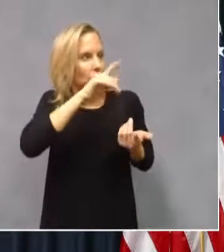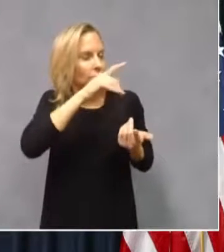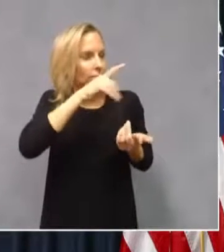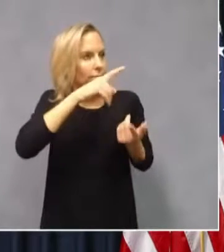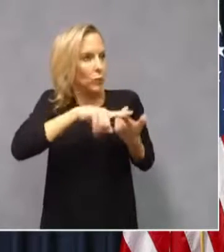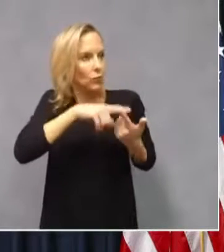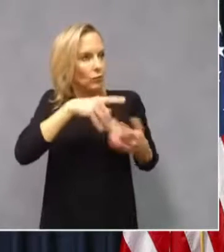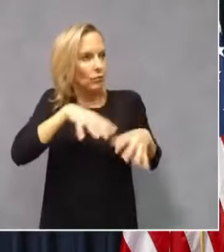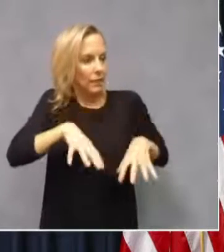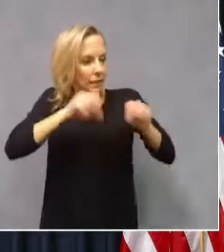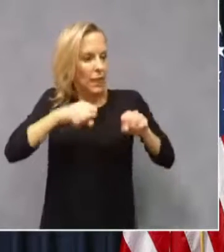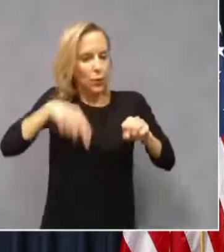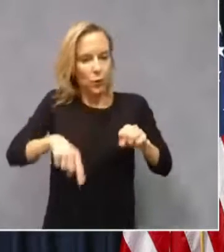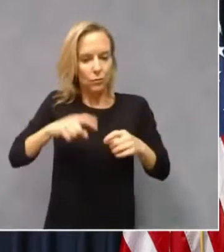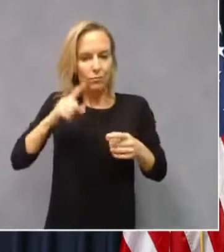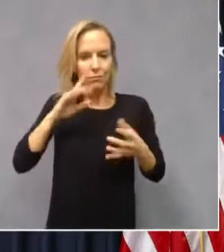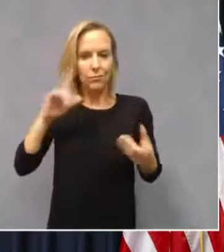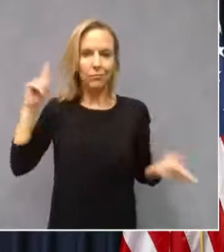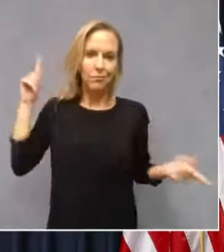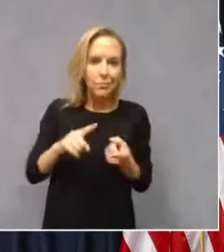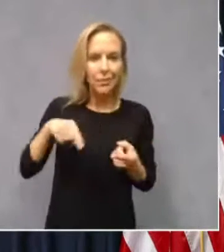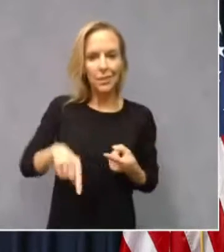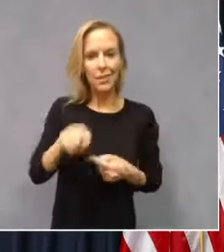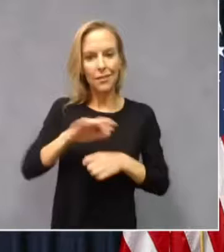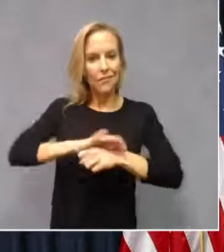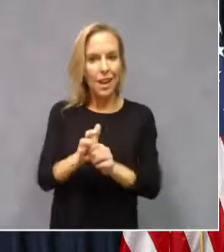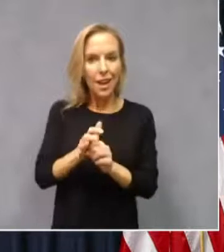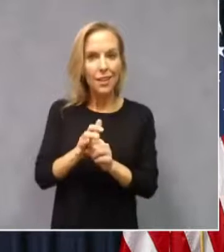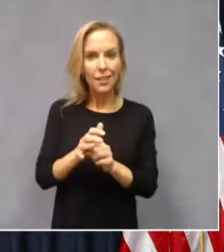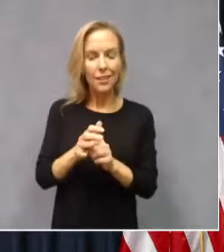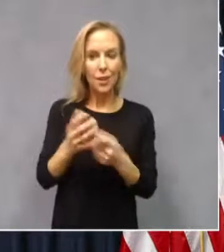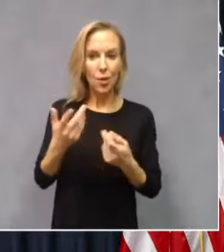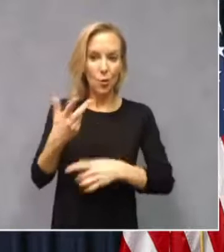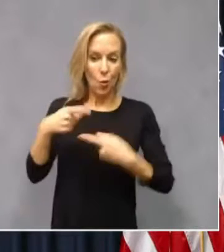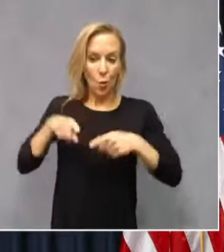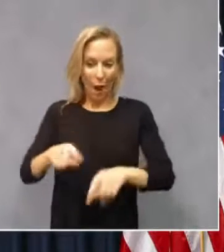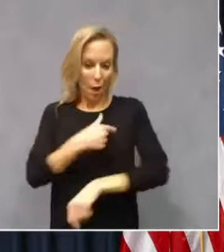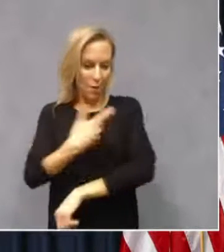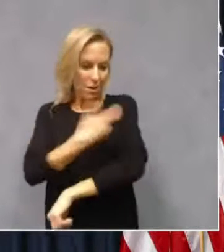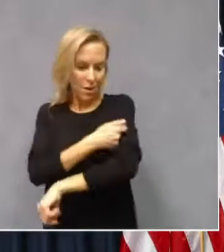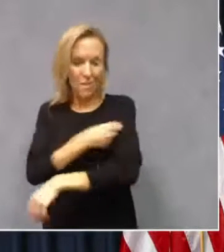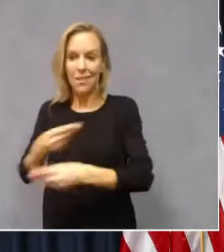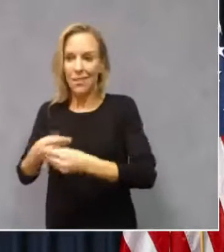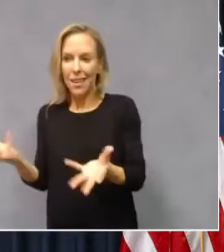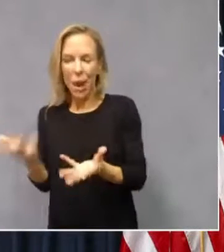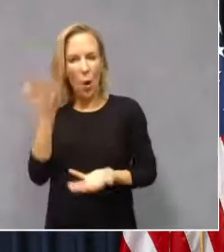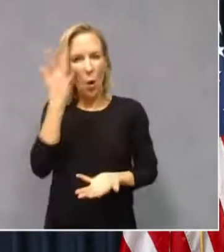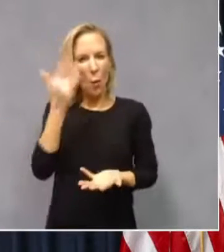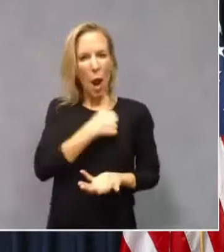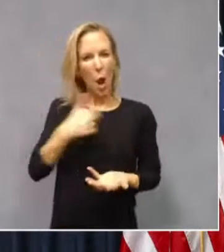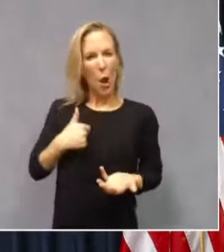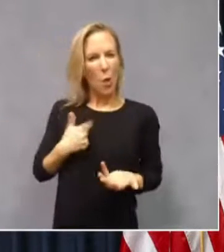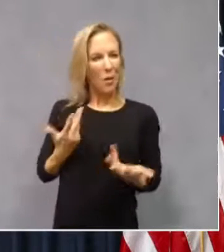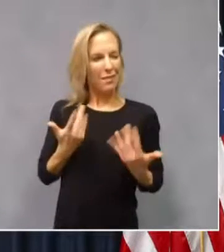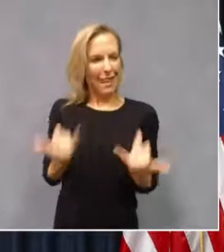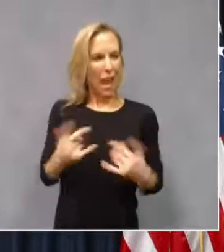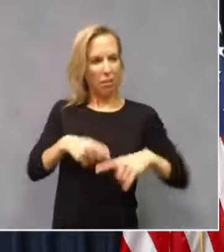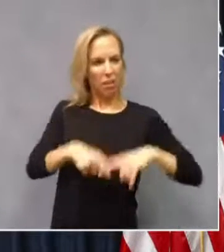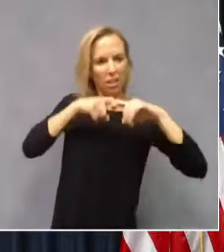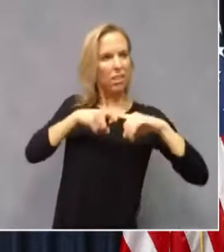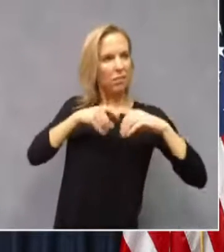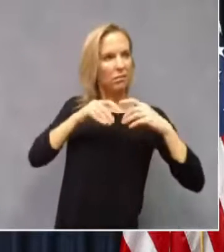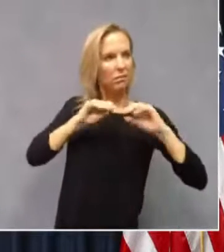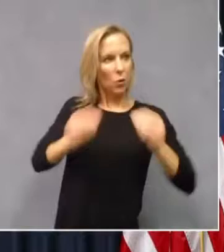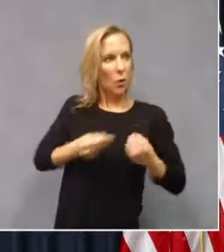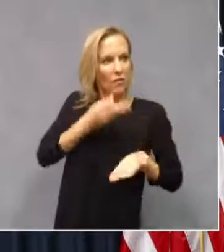this virus as we get the vaccine out. Now, there's an end in sight. Why would we stop funding the programs that are working to